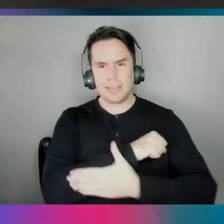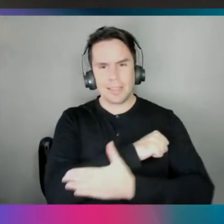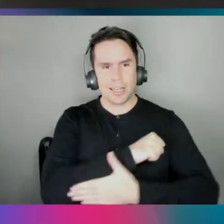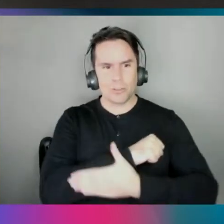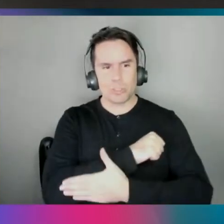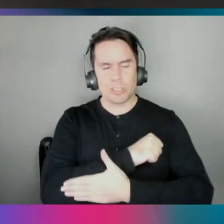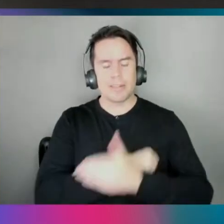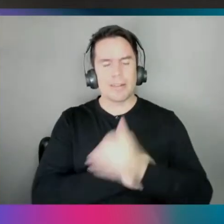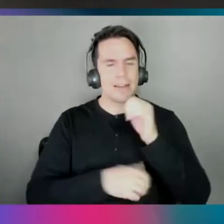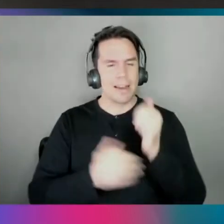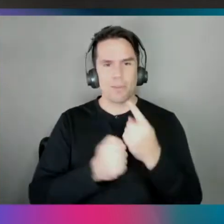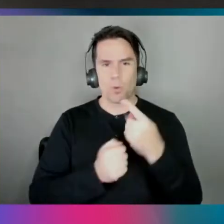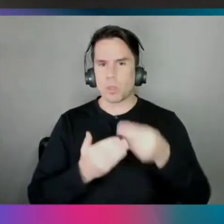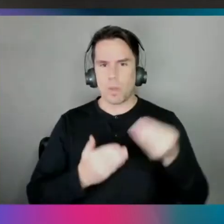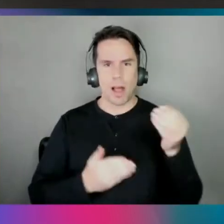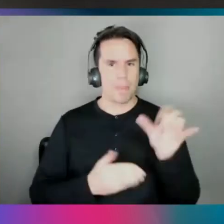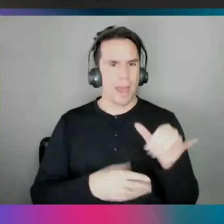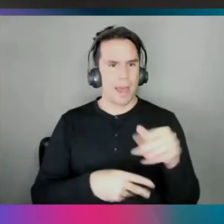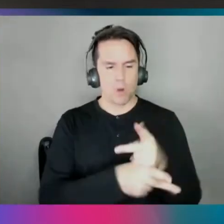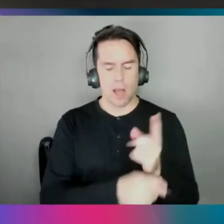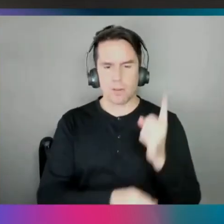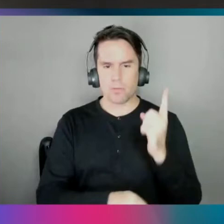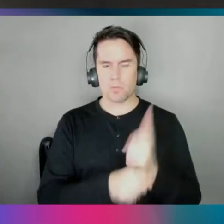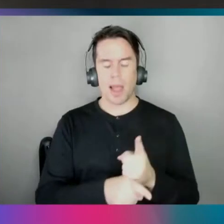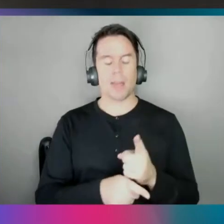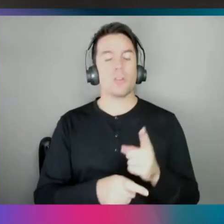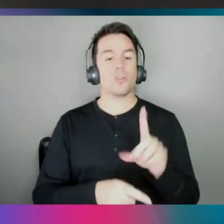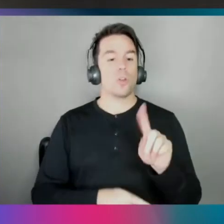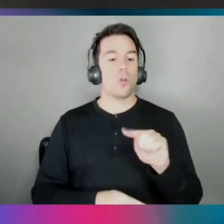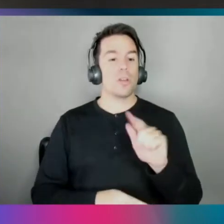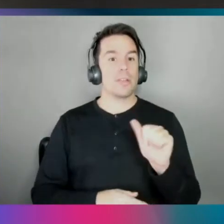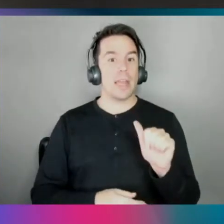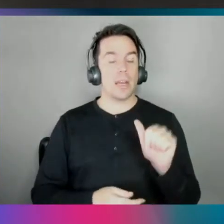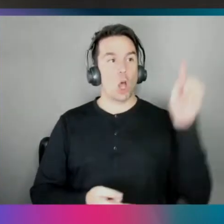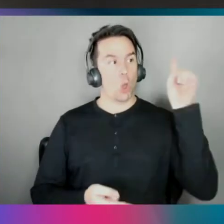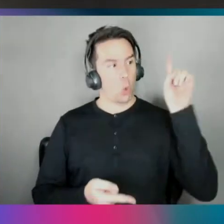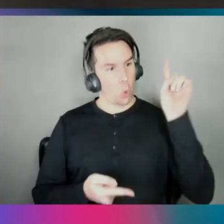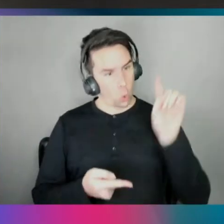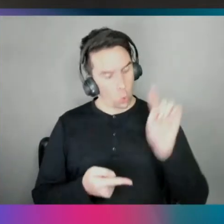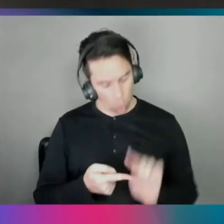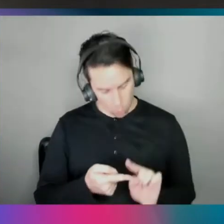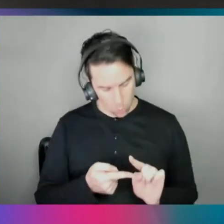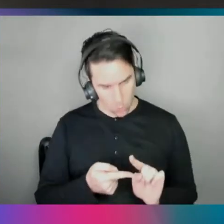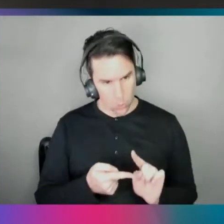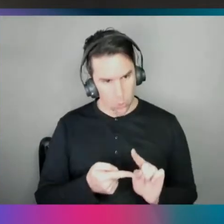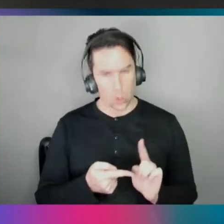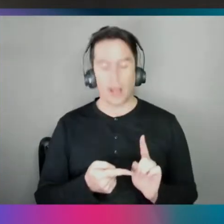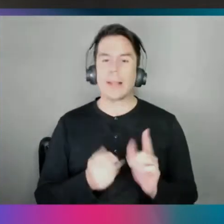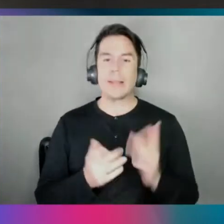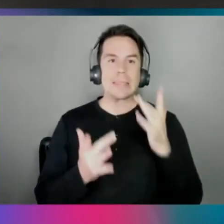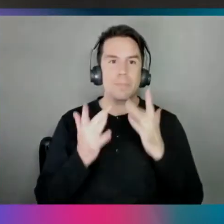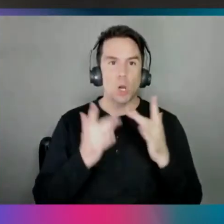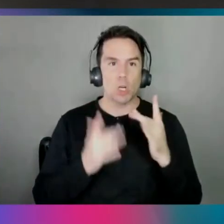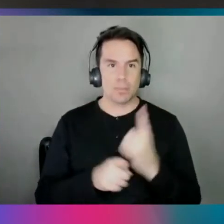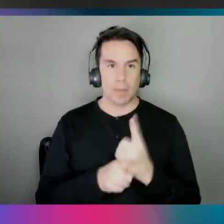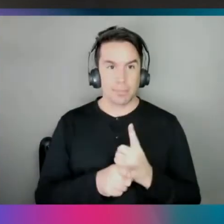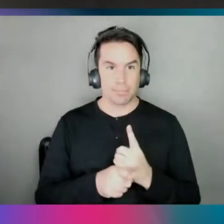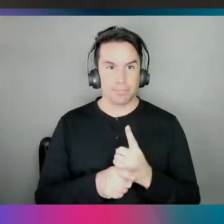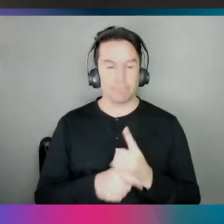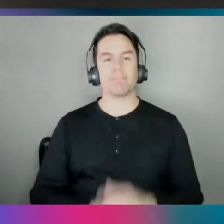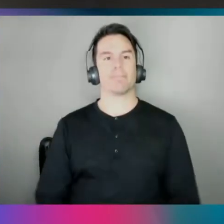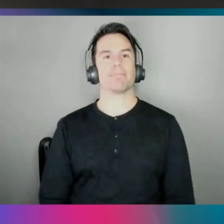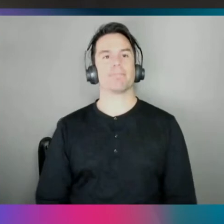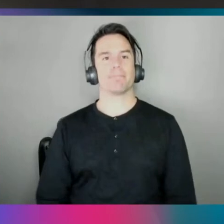product, et cetera, et cetera. Yeah. So the data becomes very sparse, and so we have very high sparsity. Yes. We do. And